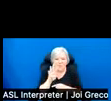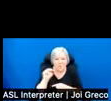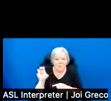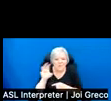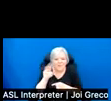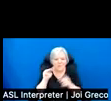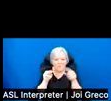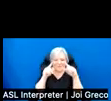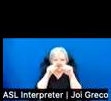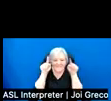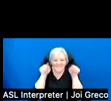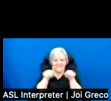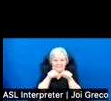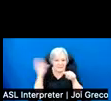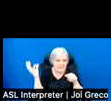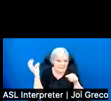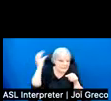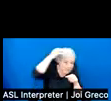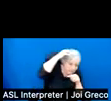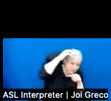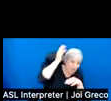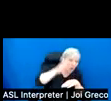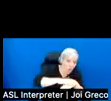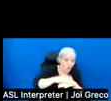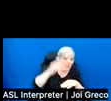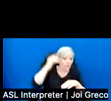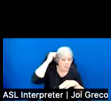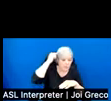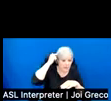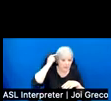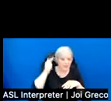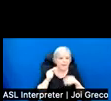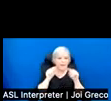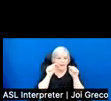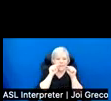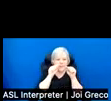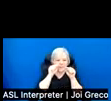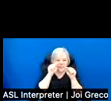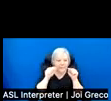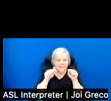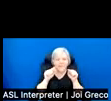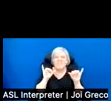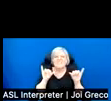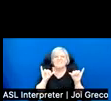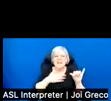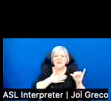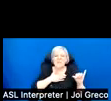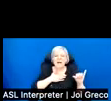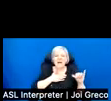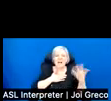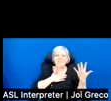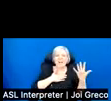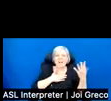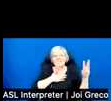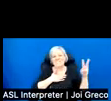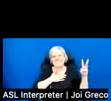4 millimeters by 4 millimeters. And on that sensor is an array of tiny little sensors that do exactly the same thing as my electrodes on this